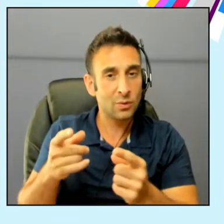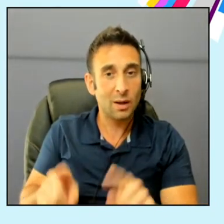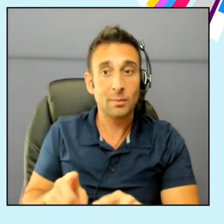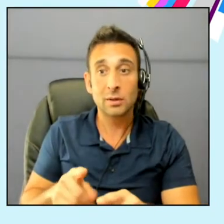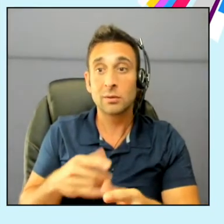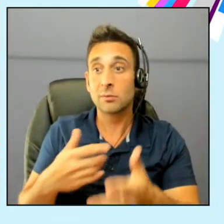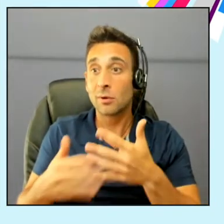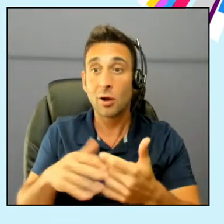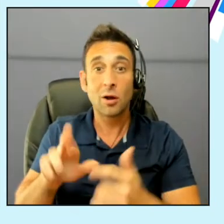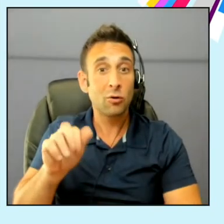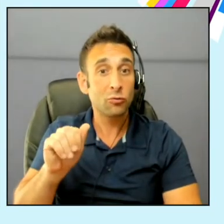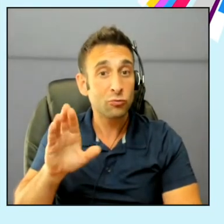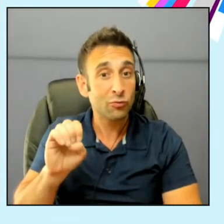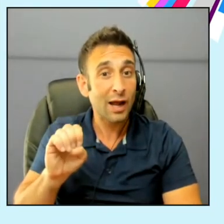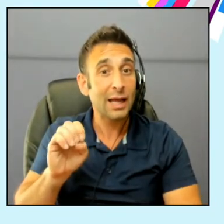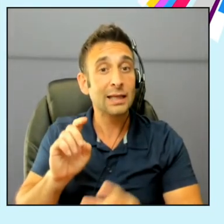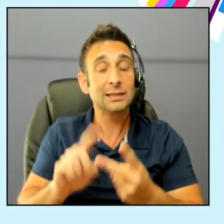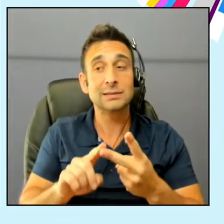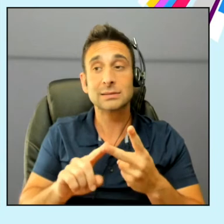gender, be it on disability.